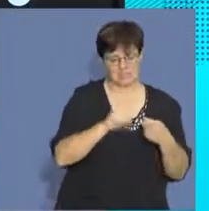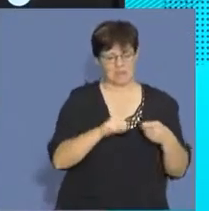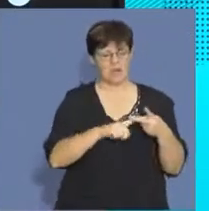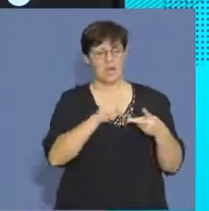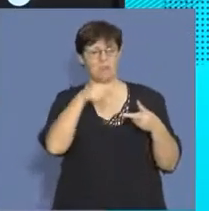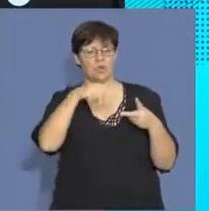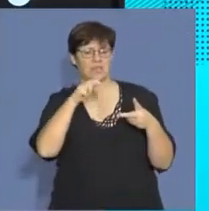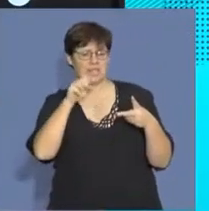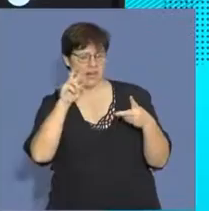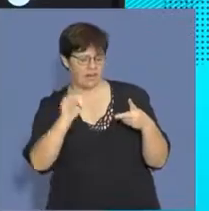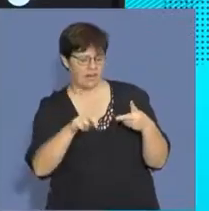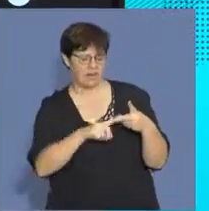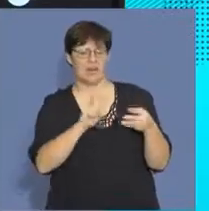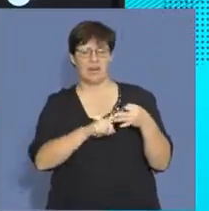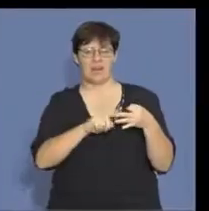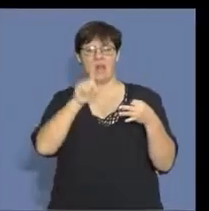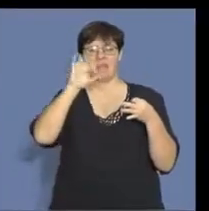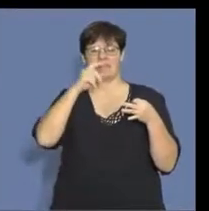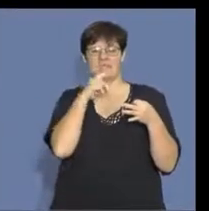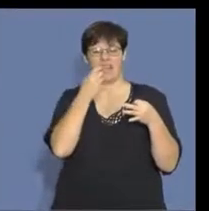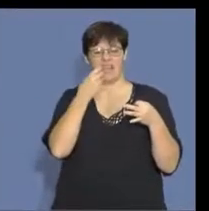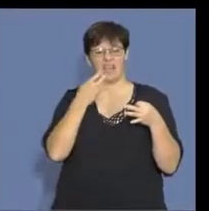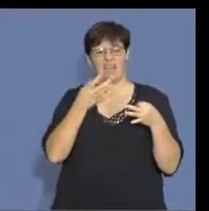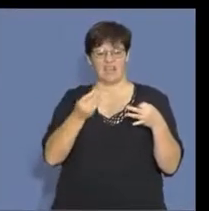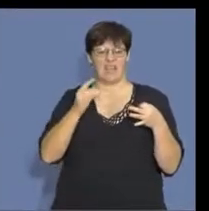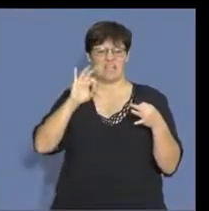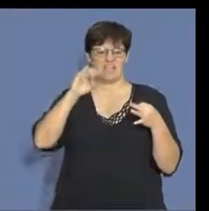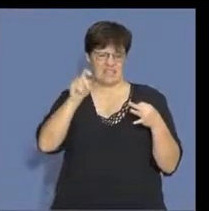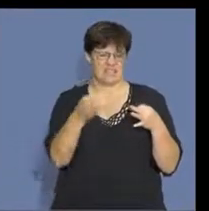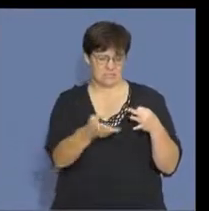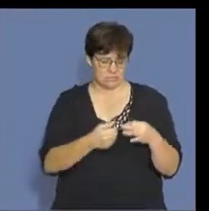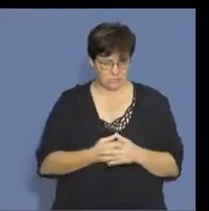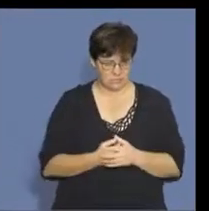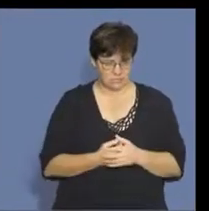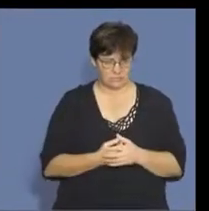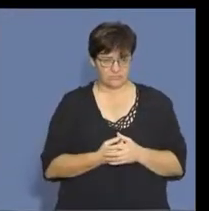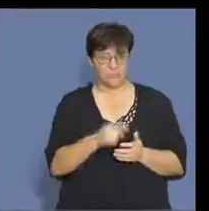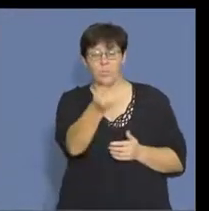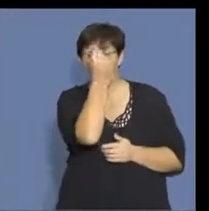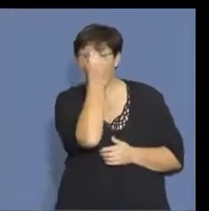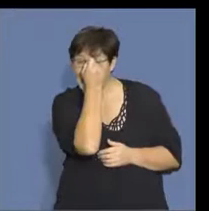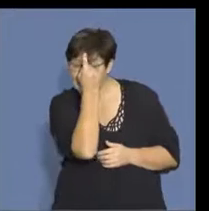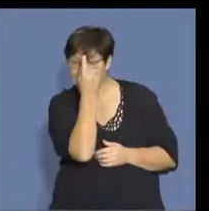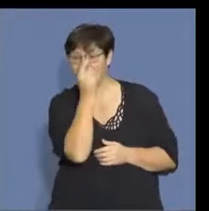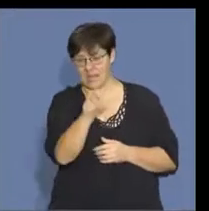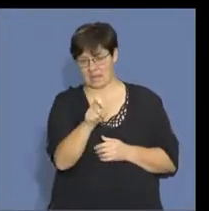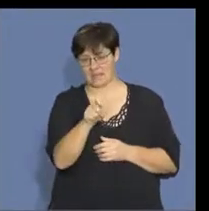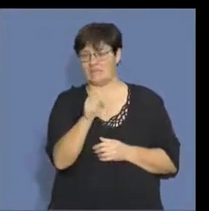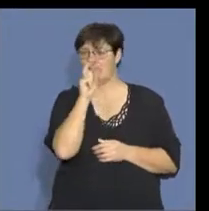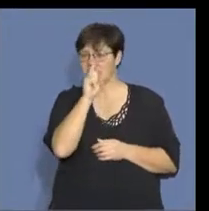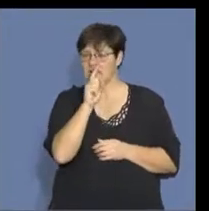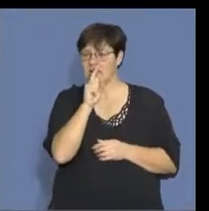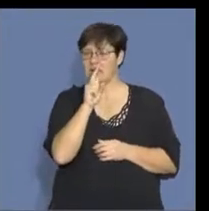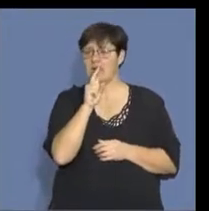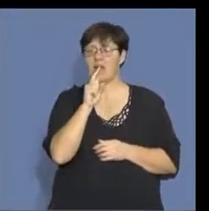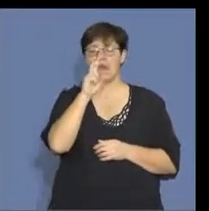your lipids. So again, it's important we understand, when we look at the nitrogen cycle,